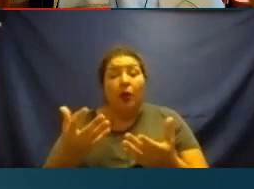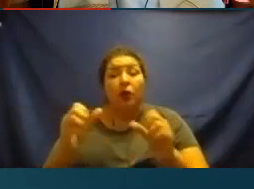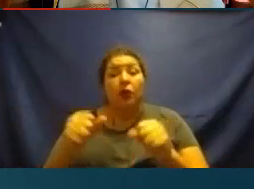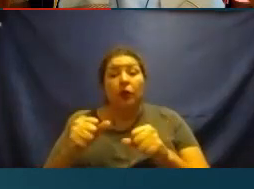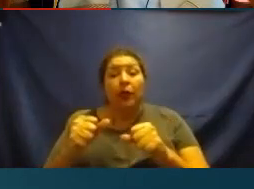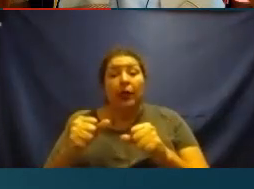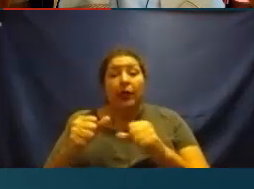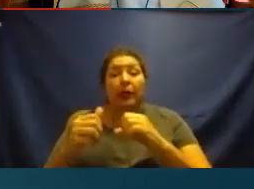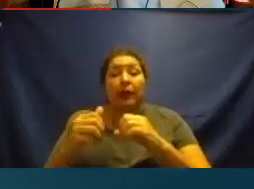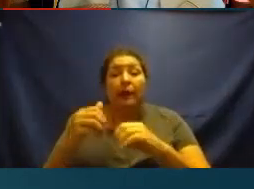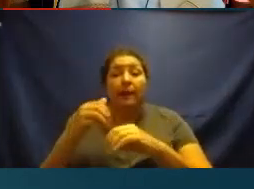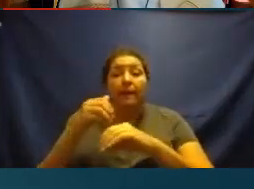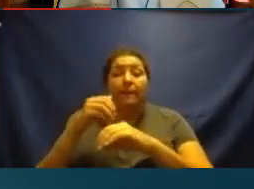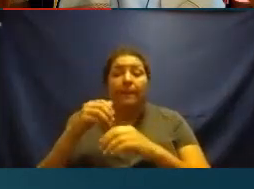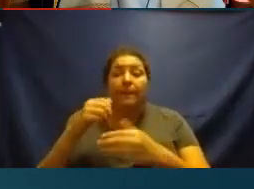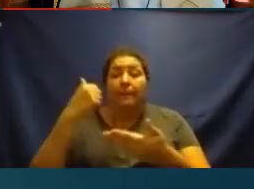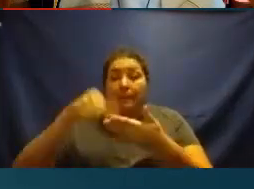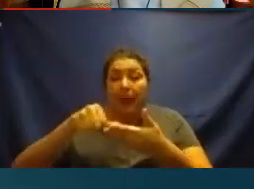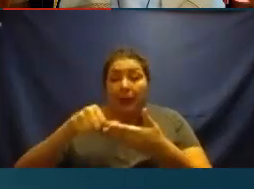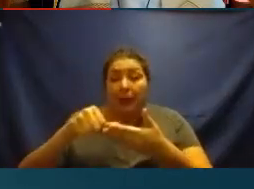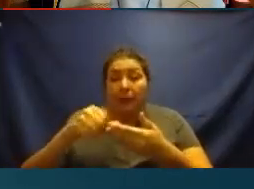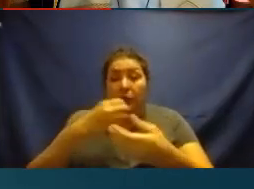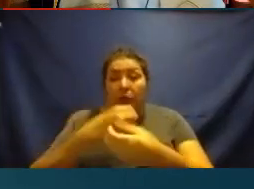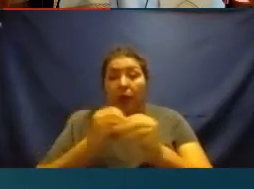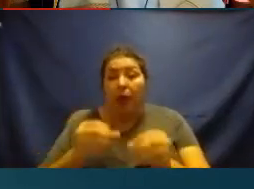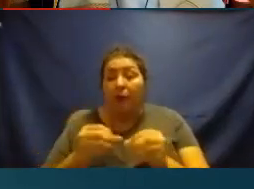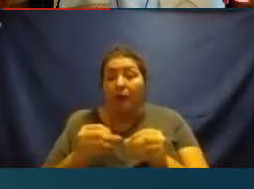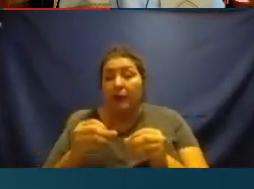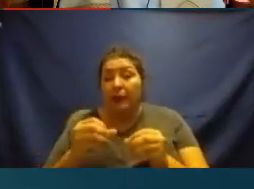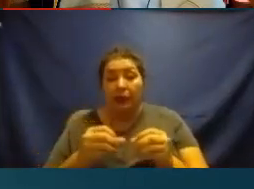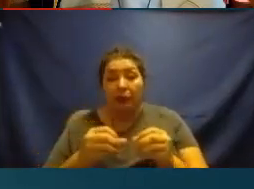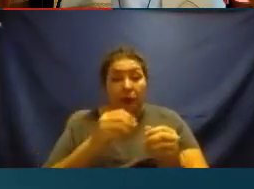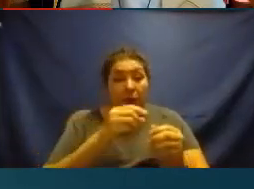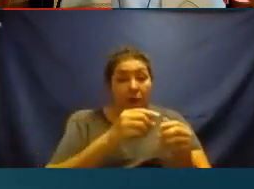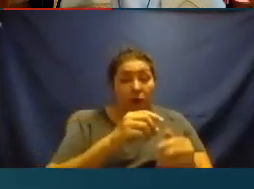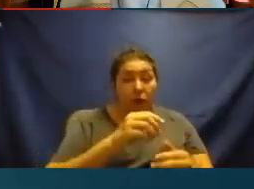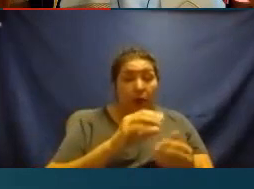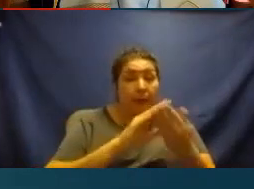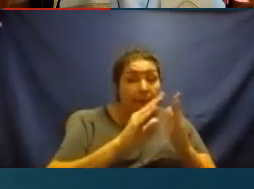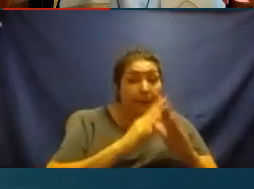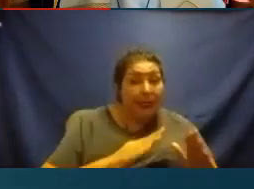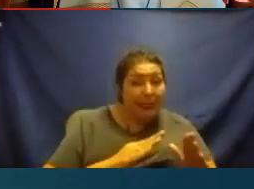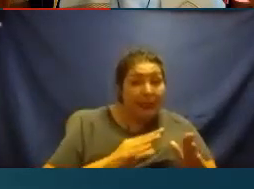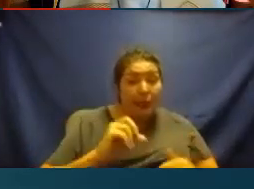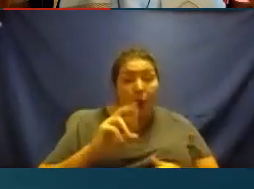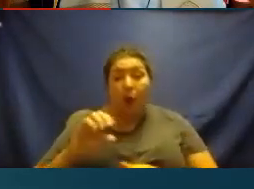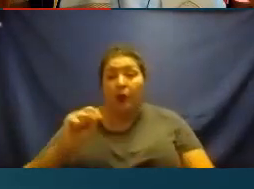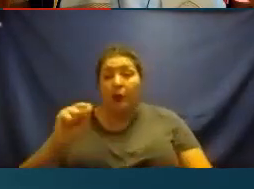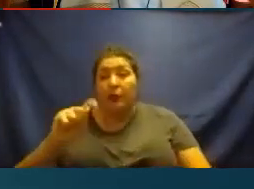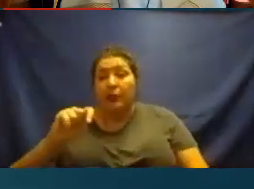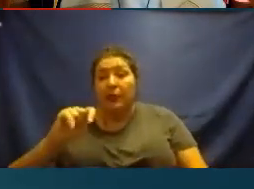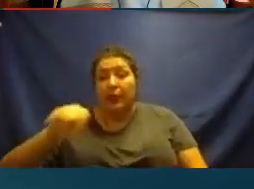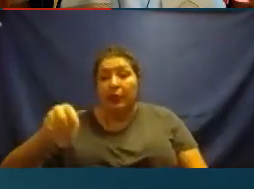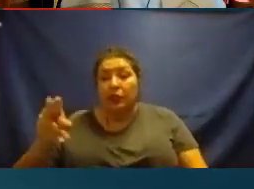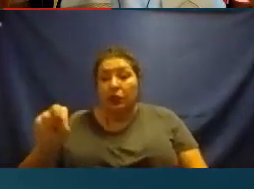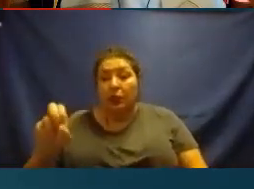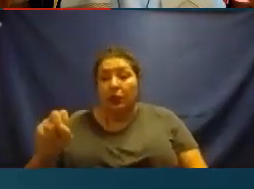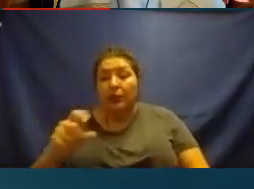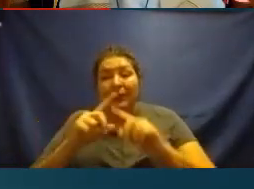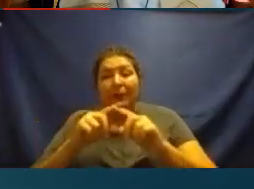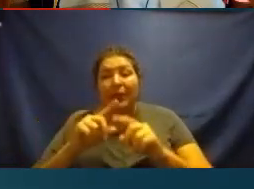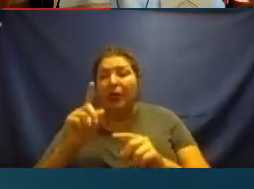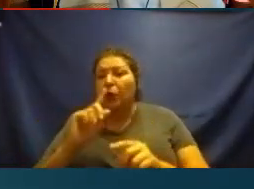them into the office of either St. John's or Peace, depending on where you're a member, and we'll make